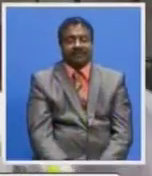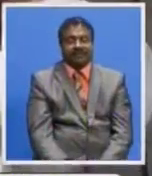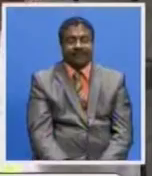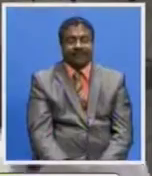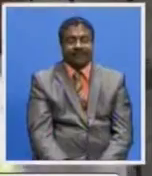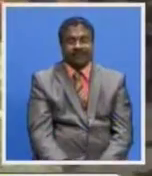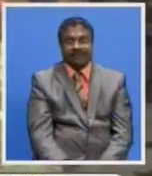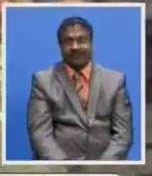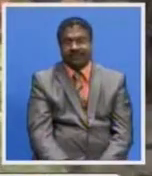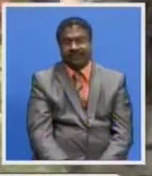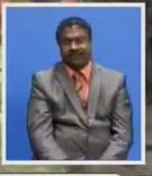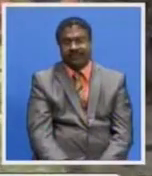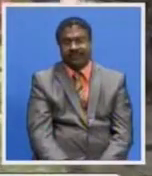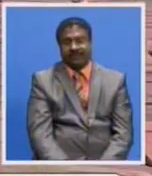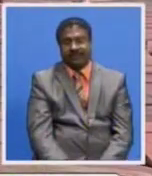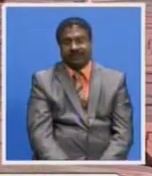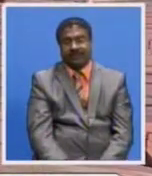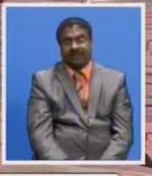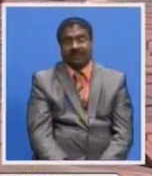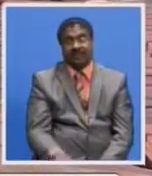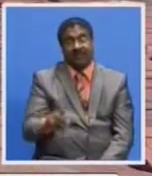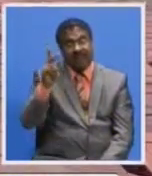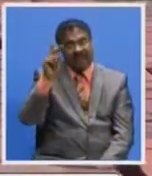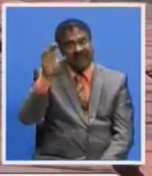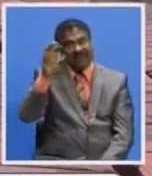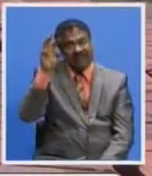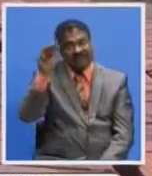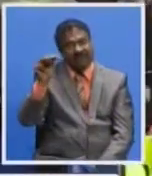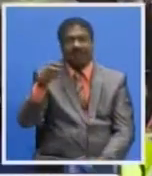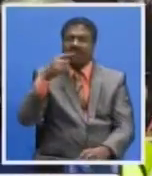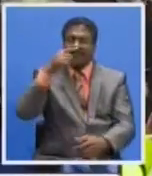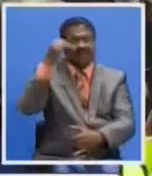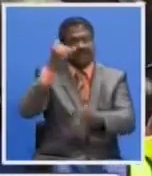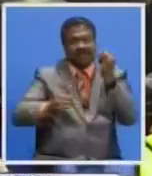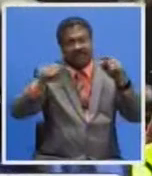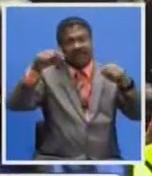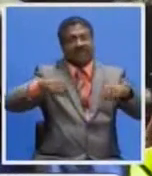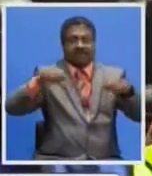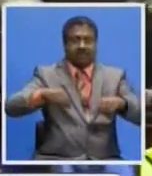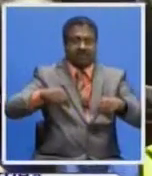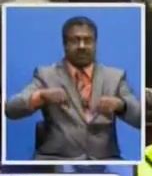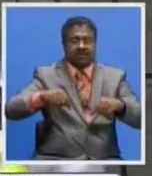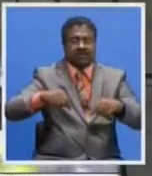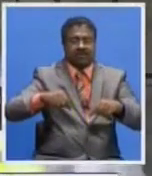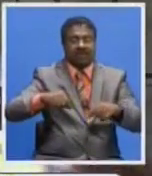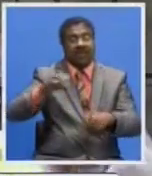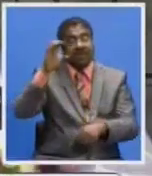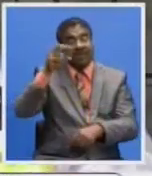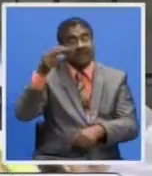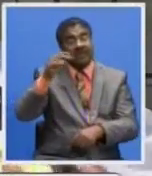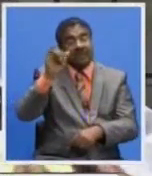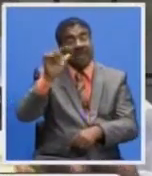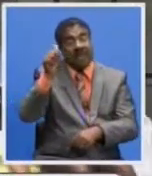yapwila kumugodi wa KCM ni Chingola na Chirilabombwe abantu